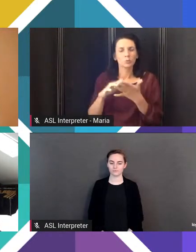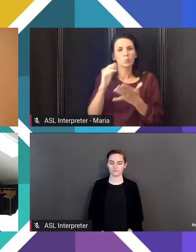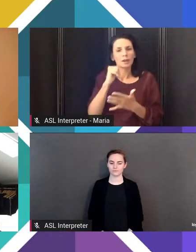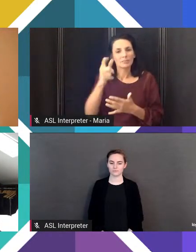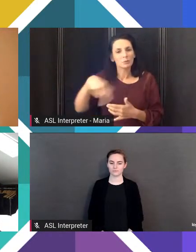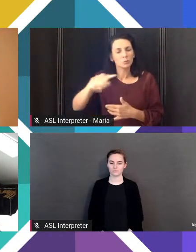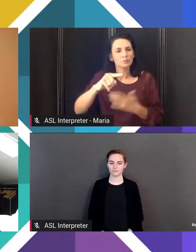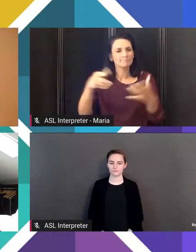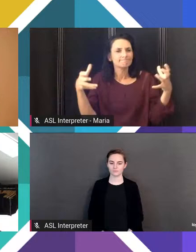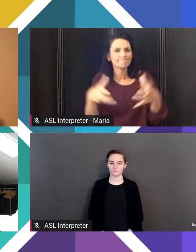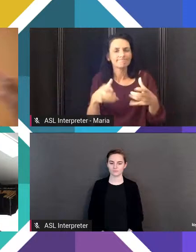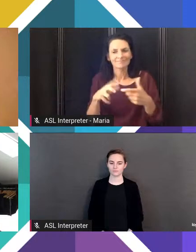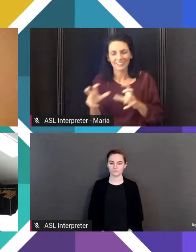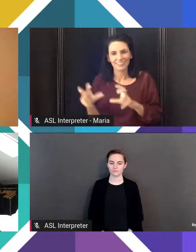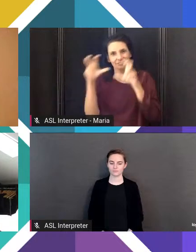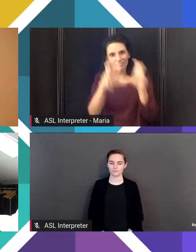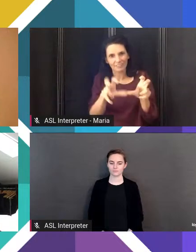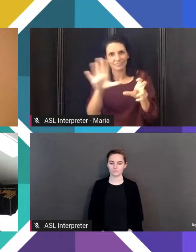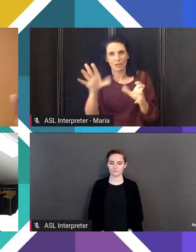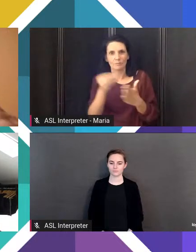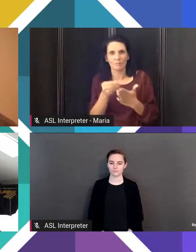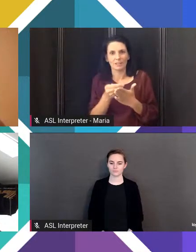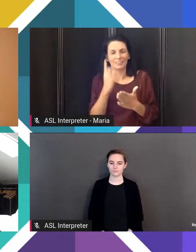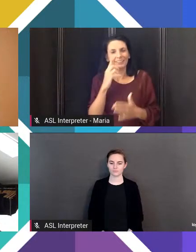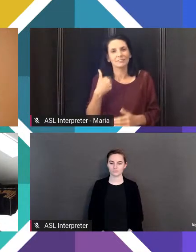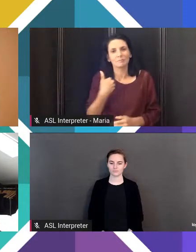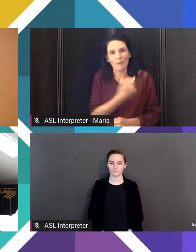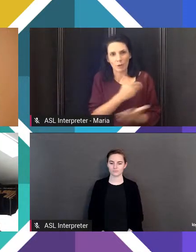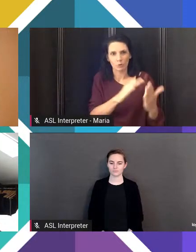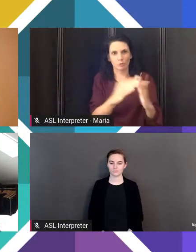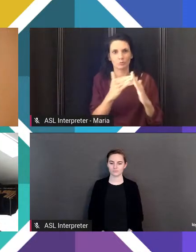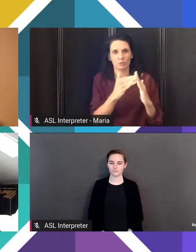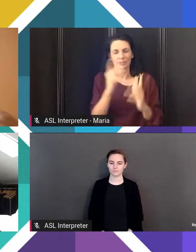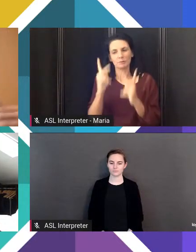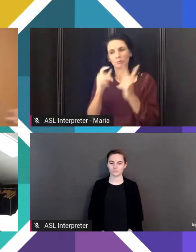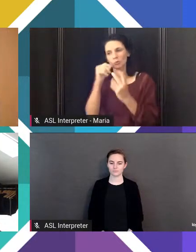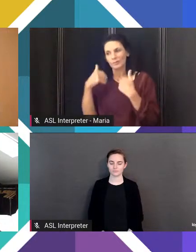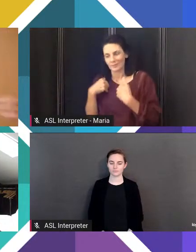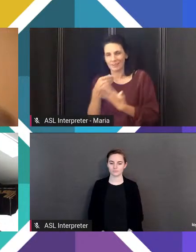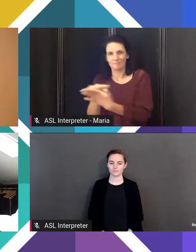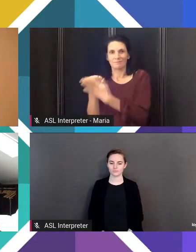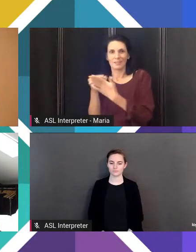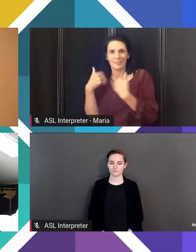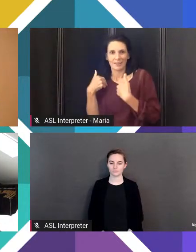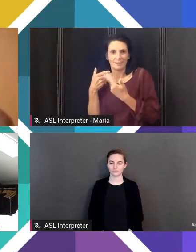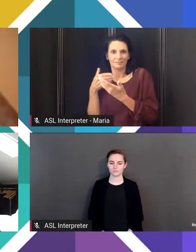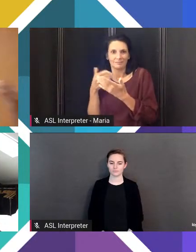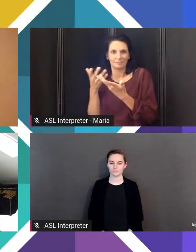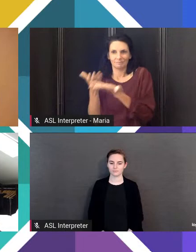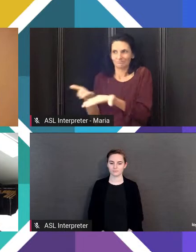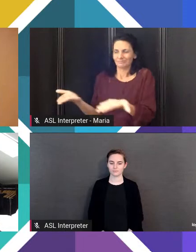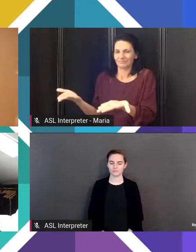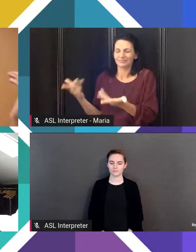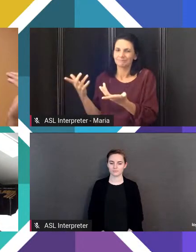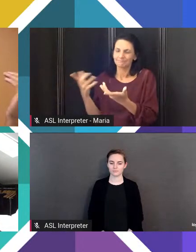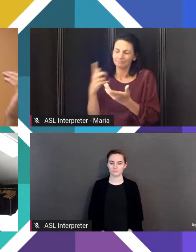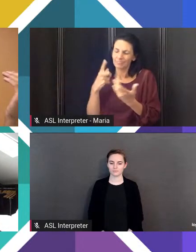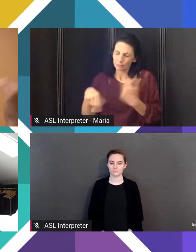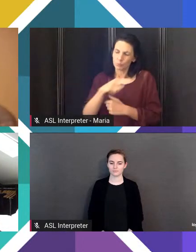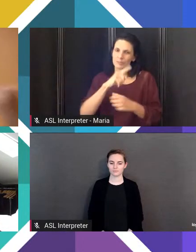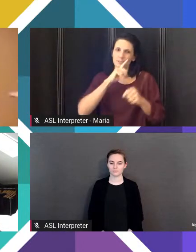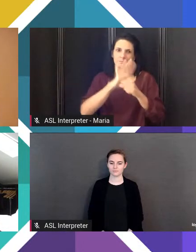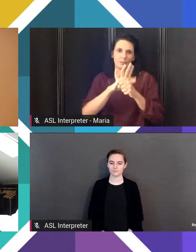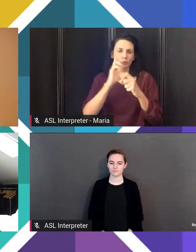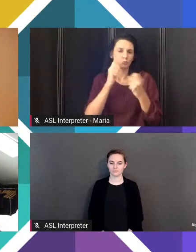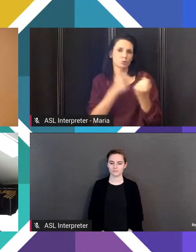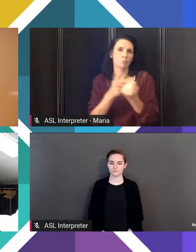our community, who have access to those big dollars. And then as a community, make a commitment to supporting each other